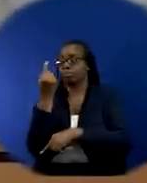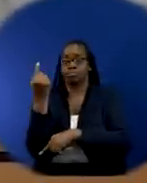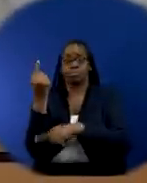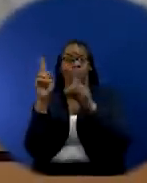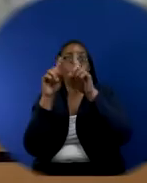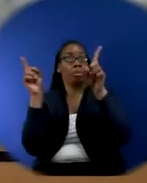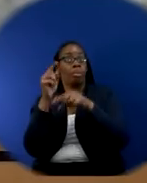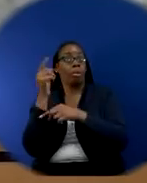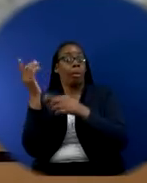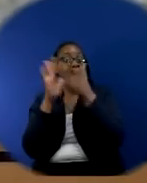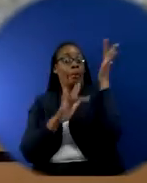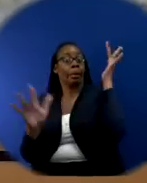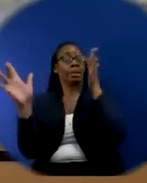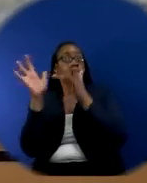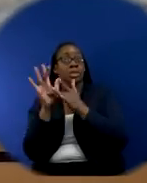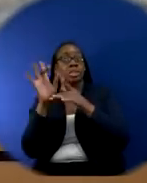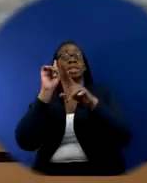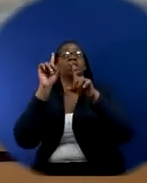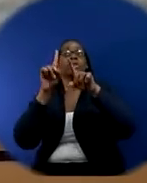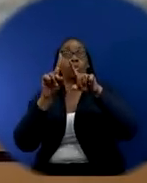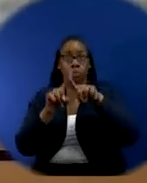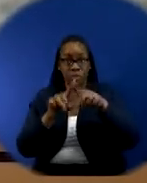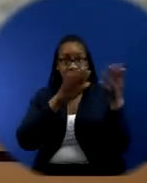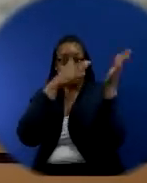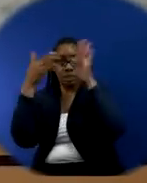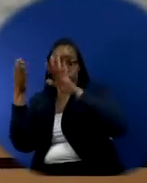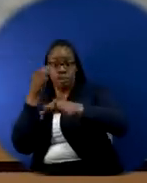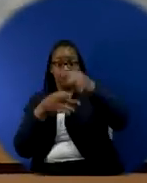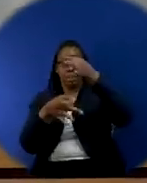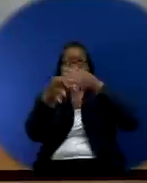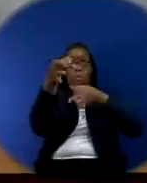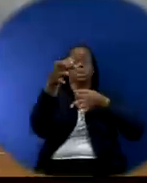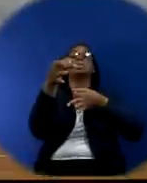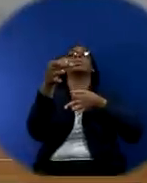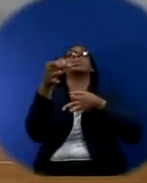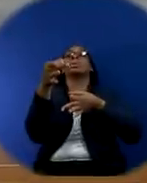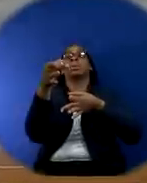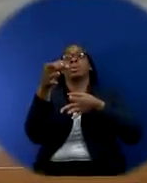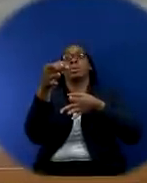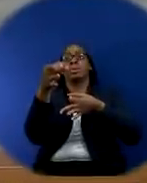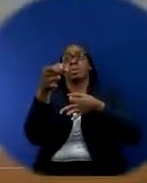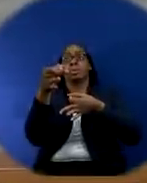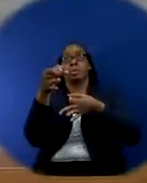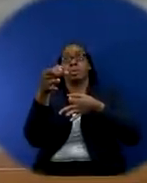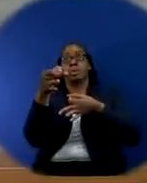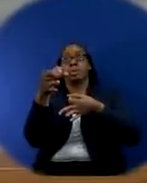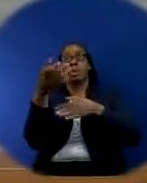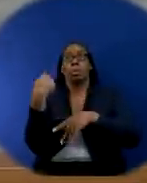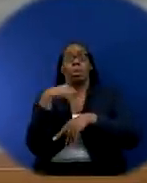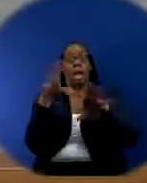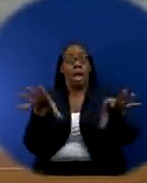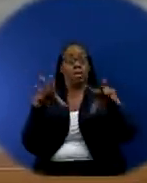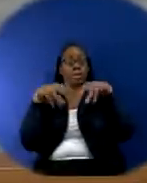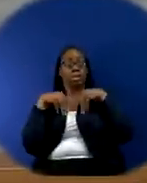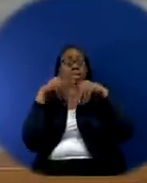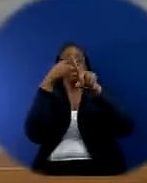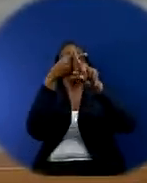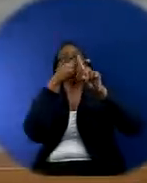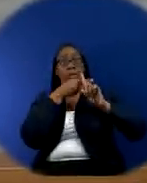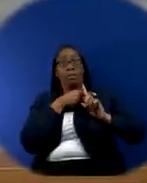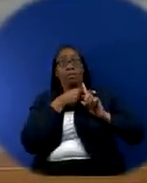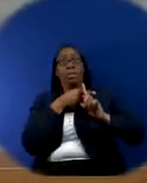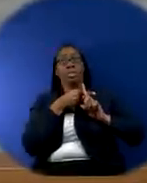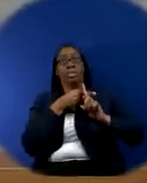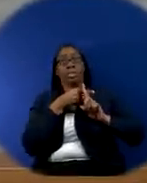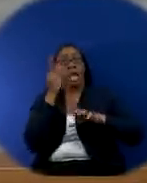but because Jesus agreed to die in our place, we have received a salvation that can